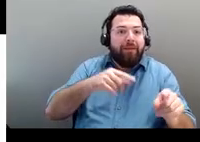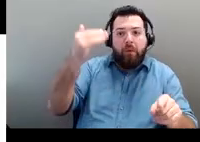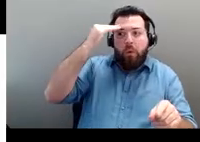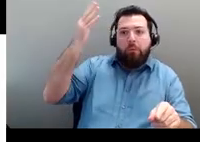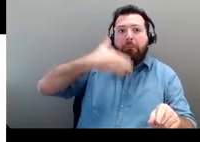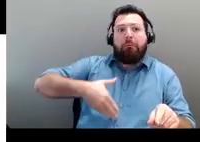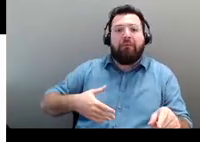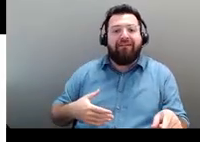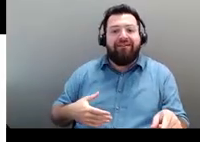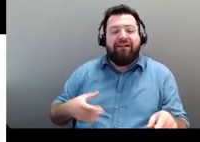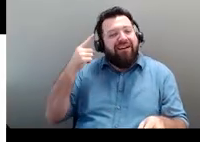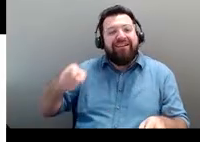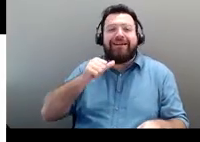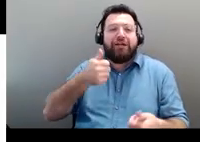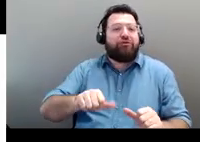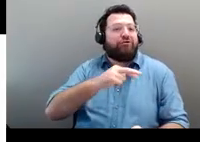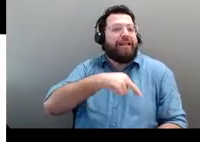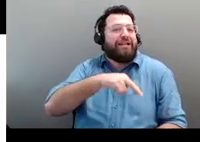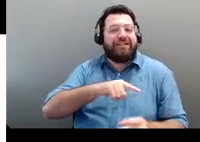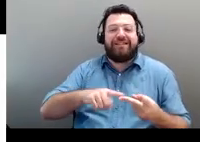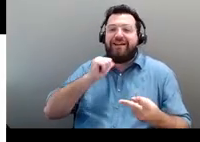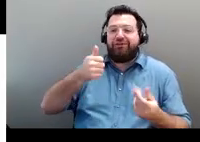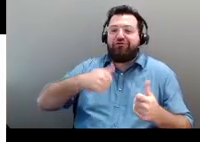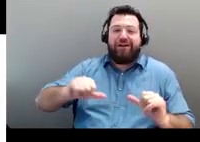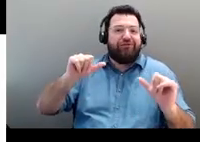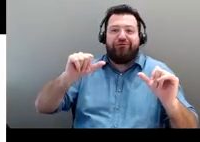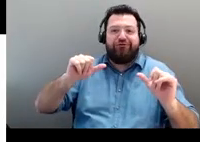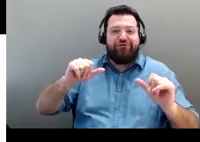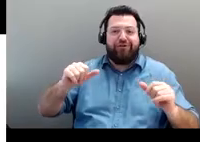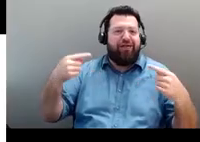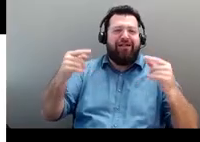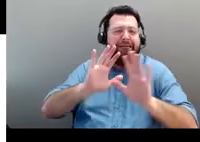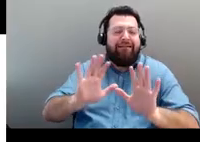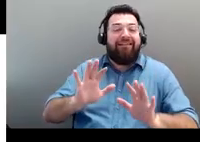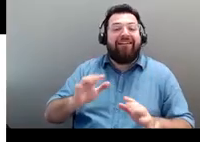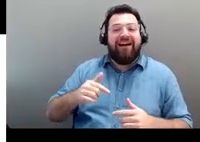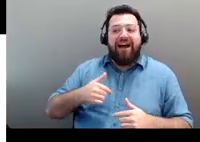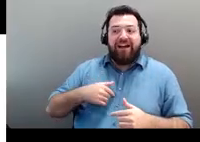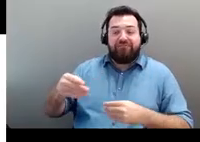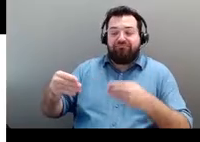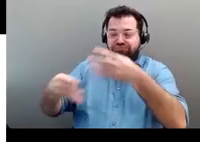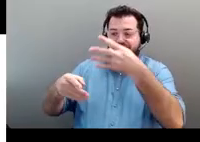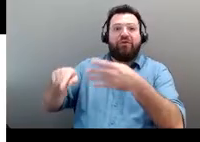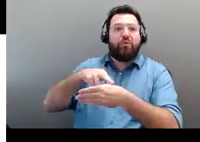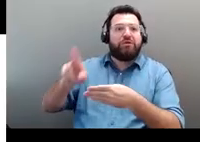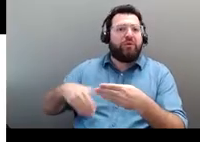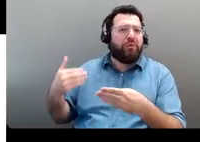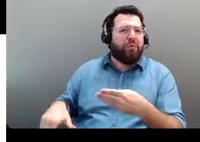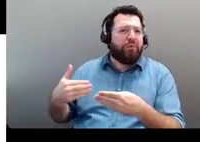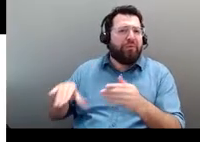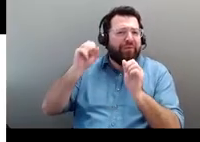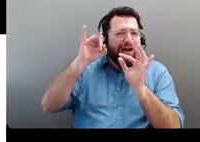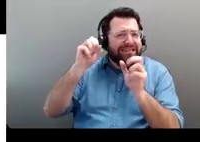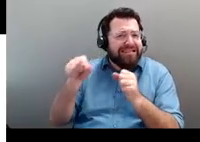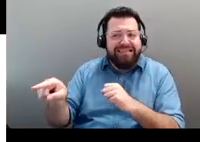religious, this isn't literal, this isn't conspiratorial, but I just thought that the results were fascinating. As you can see,